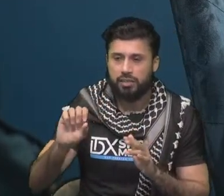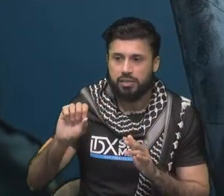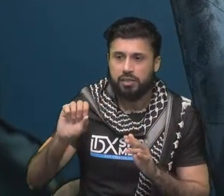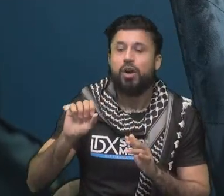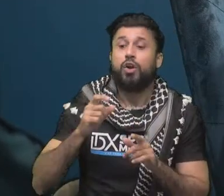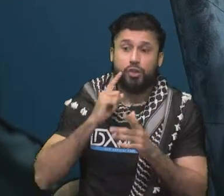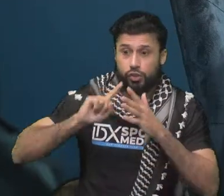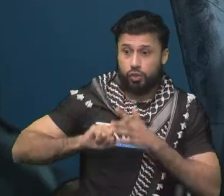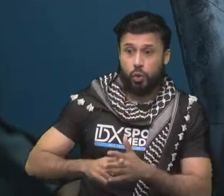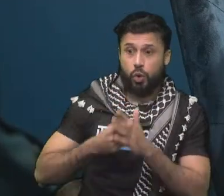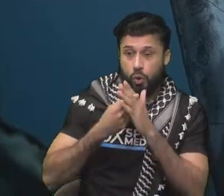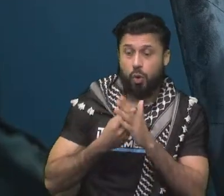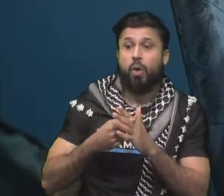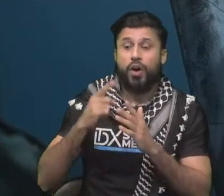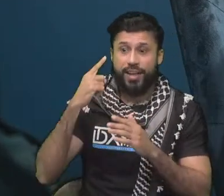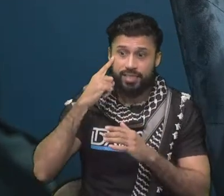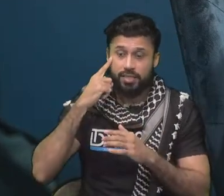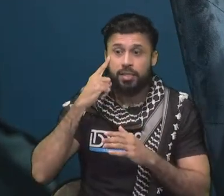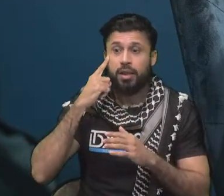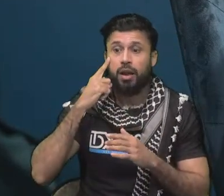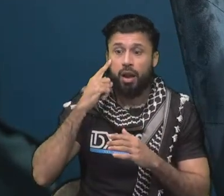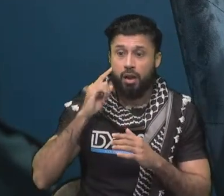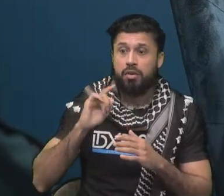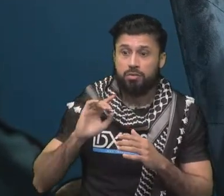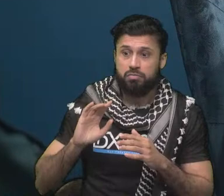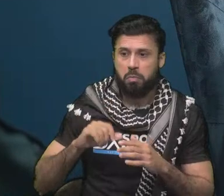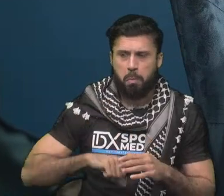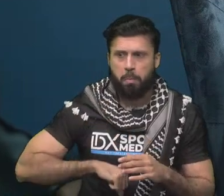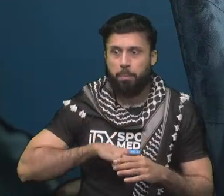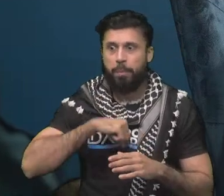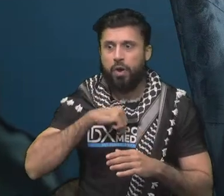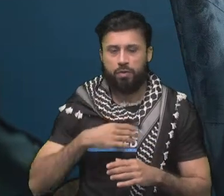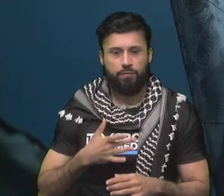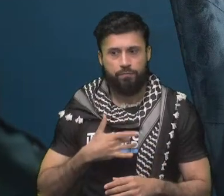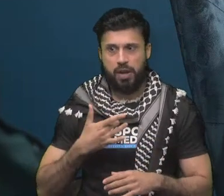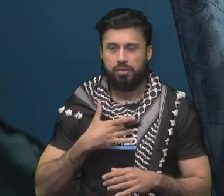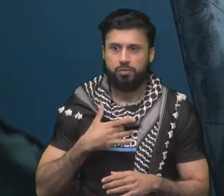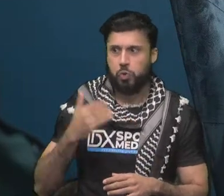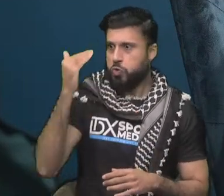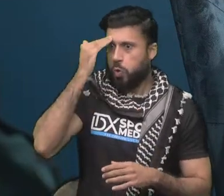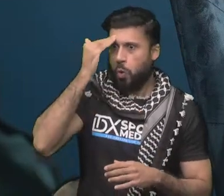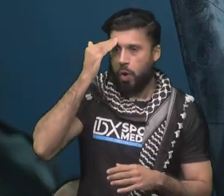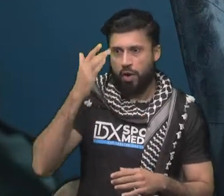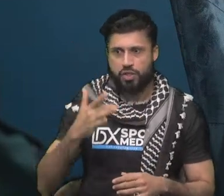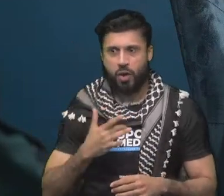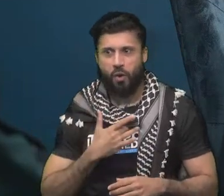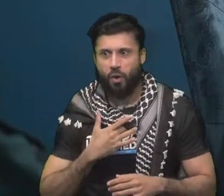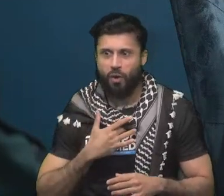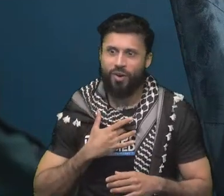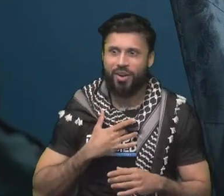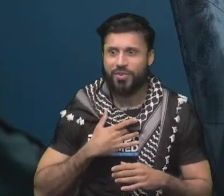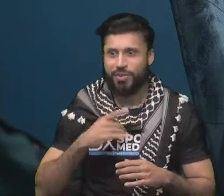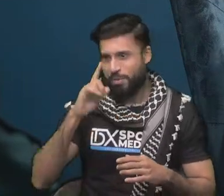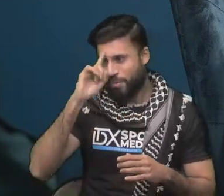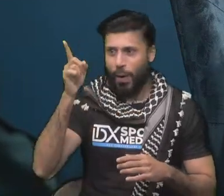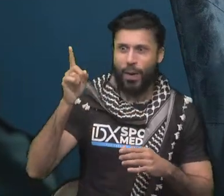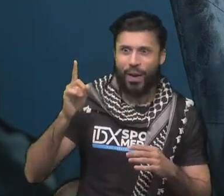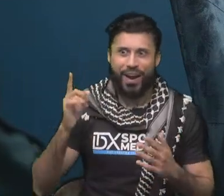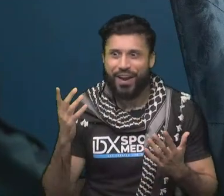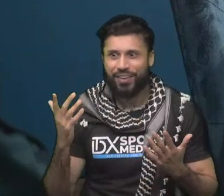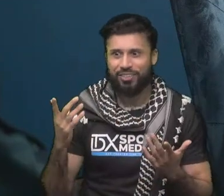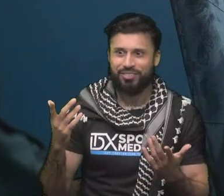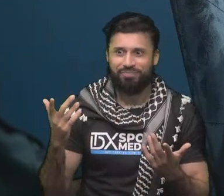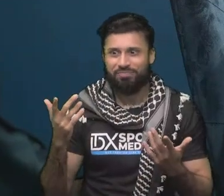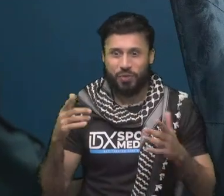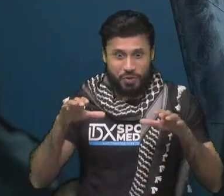and you continue to learn, you will realize that, oh, there's a lot to know about this issue. She said that it breeds humbleness and